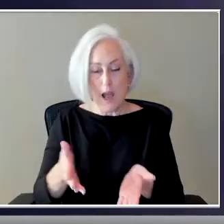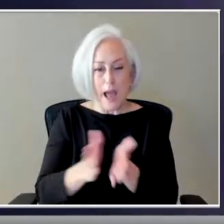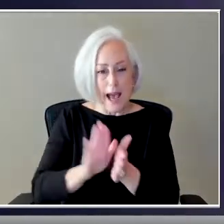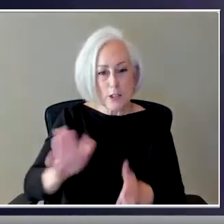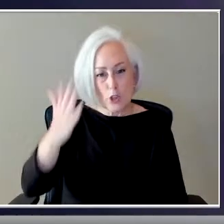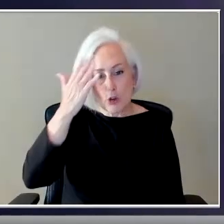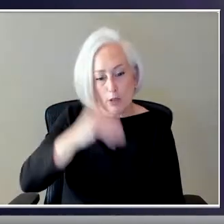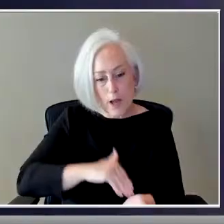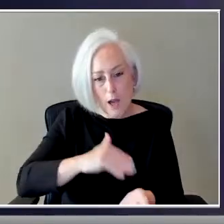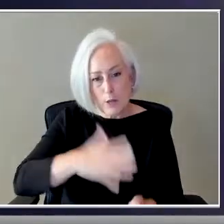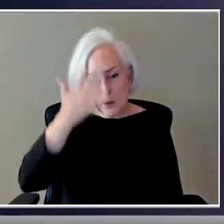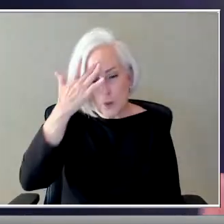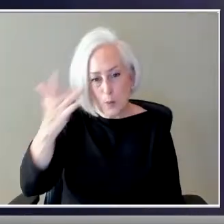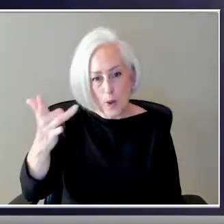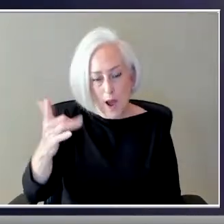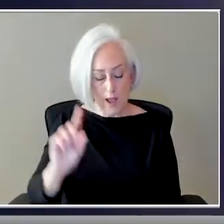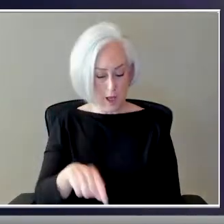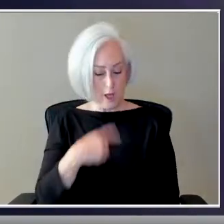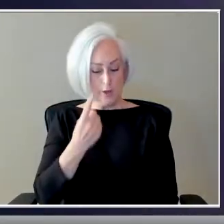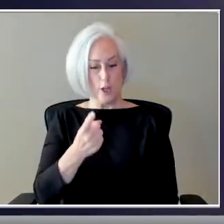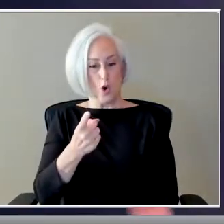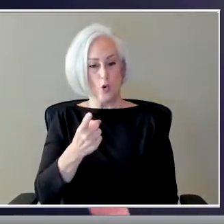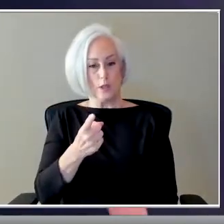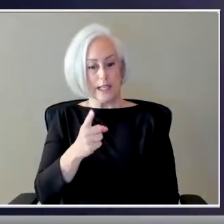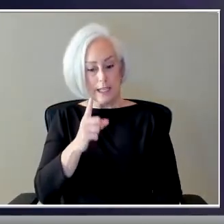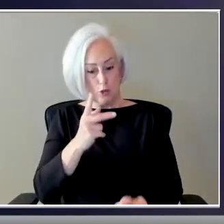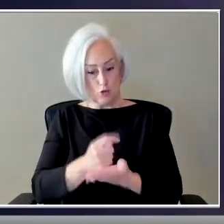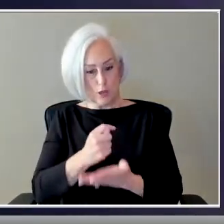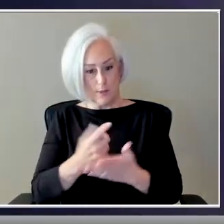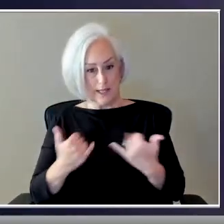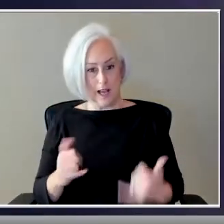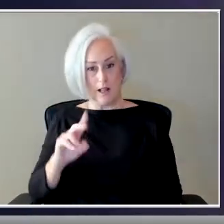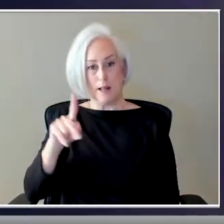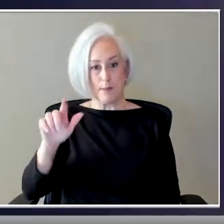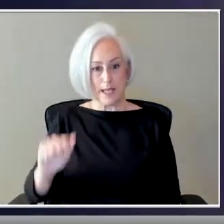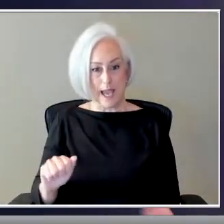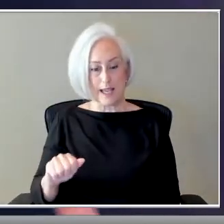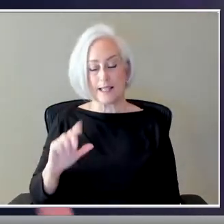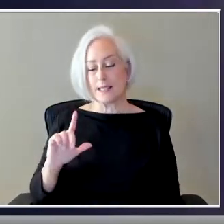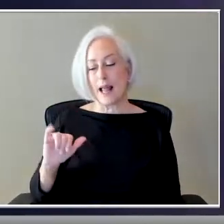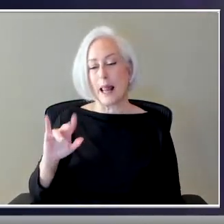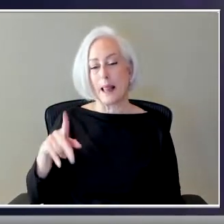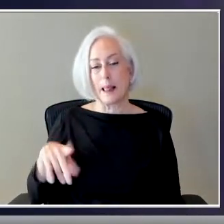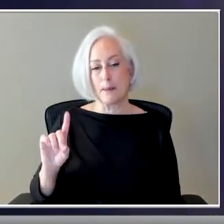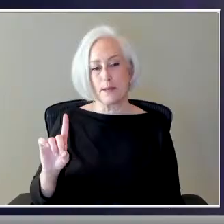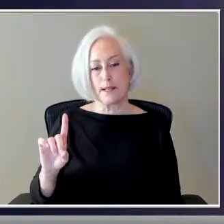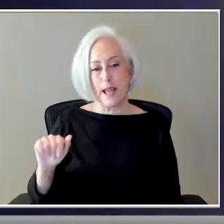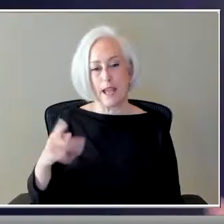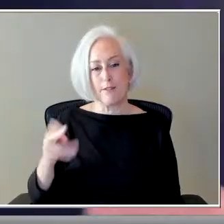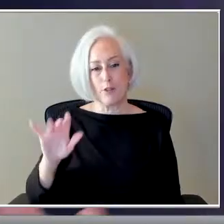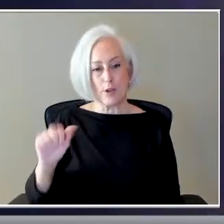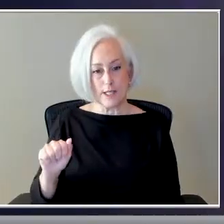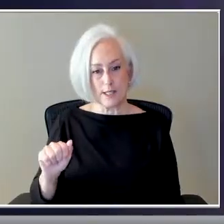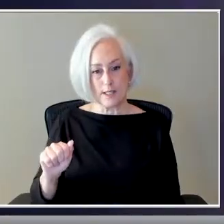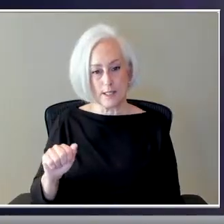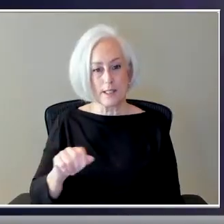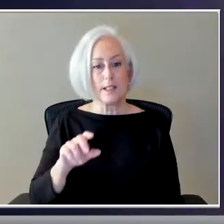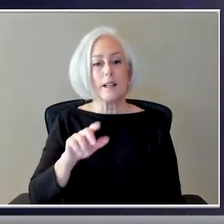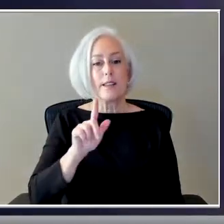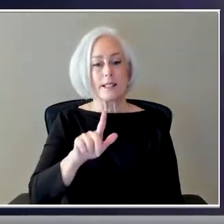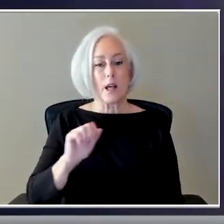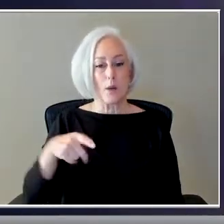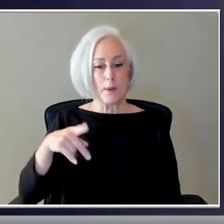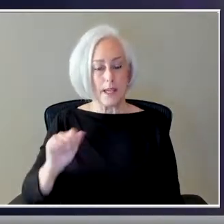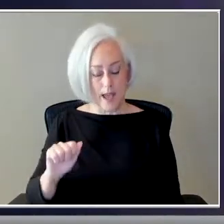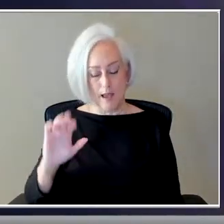treatment for people with high Lp(a) and cardiovascular disease is lipid apheresis. Also, for LDLs above 70 milligrams per deciliter, it's lipid apheresis.